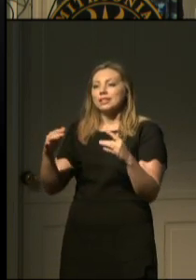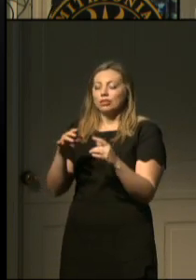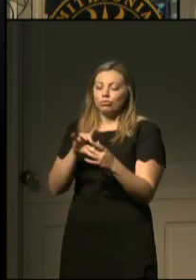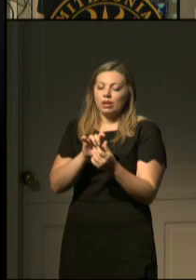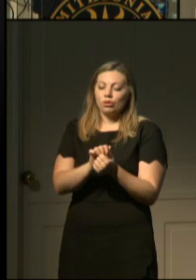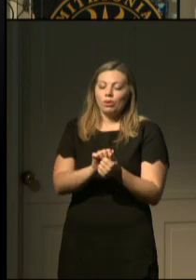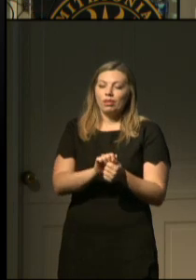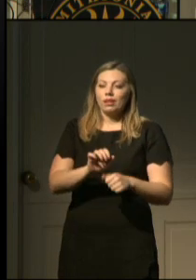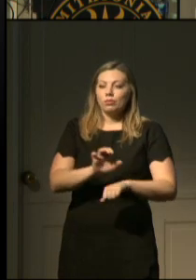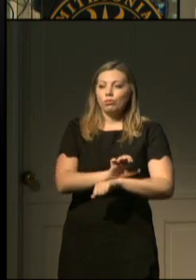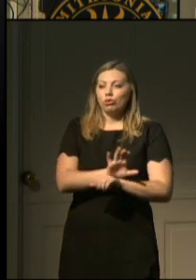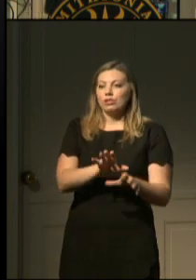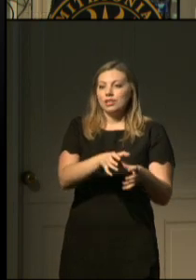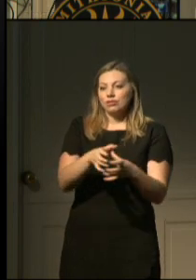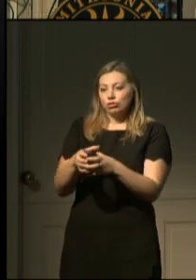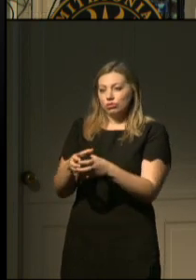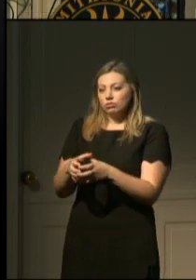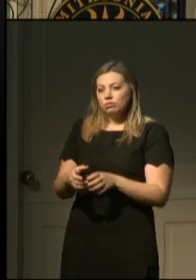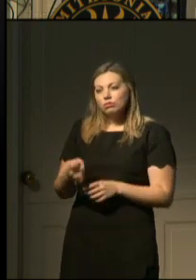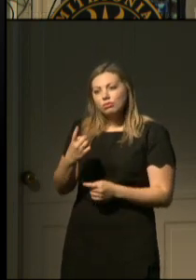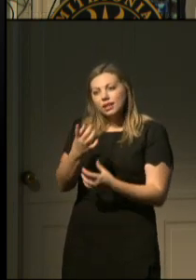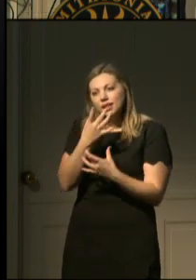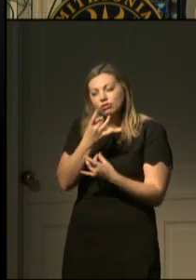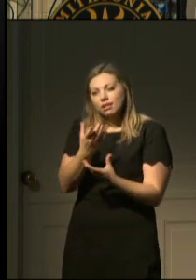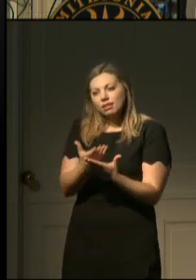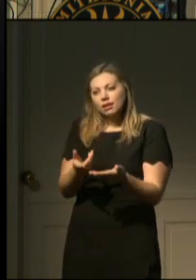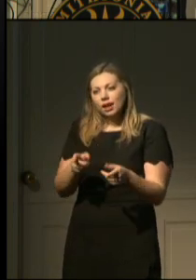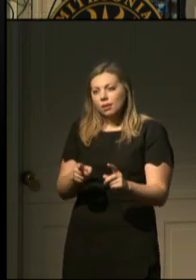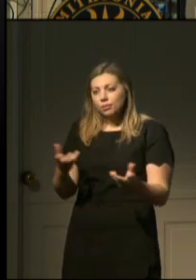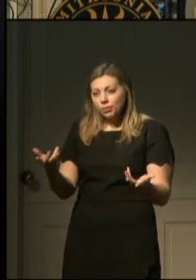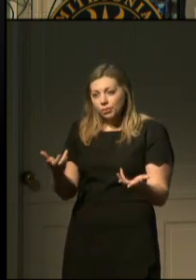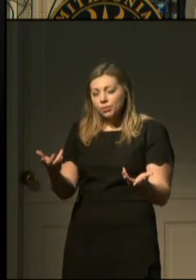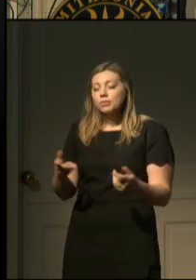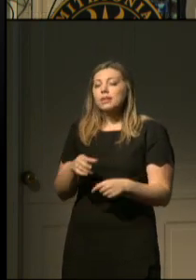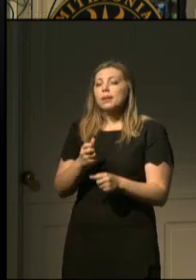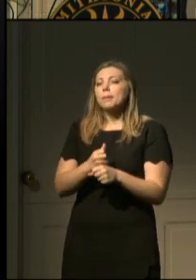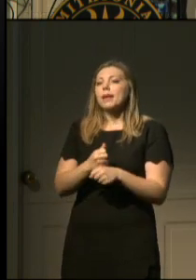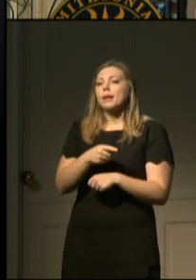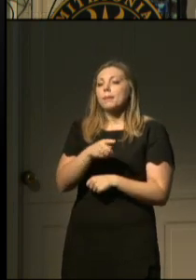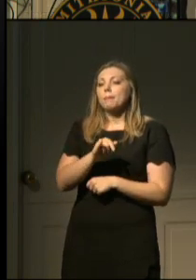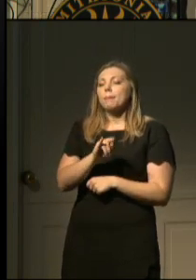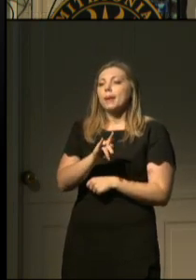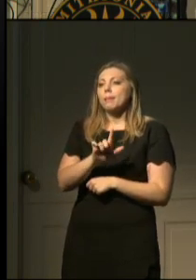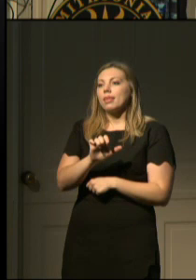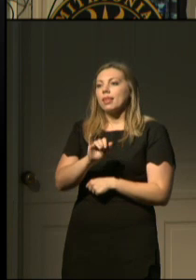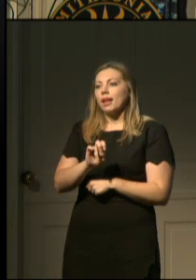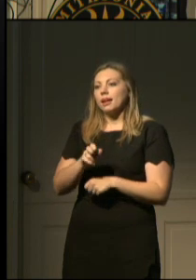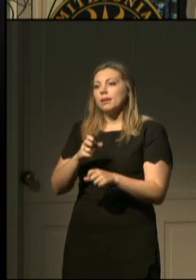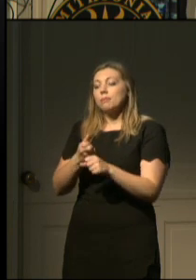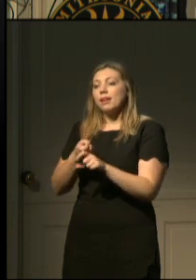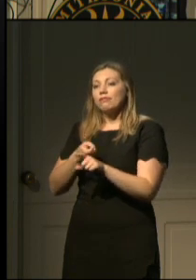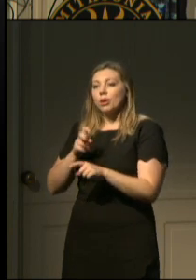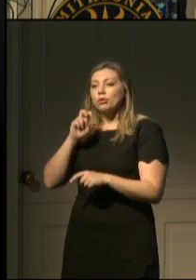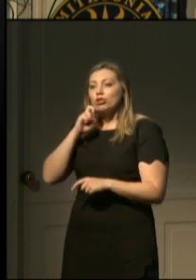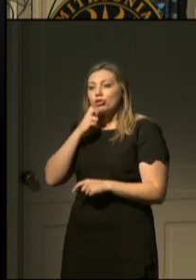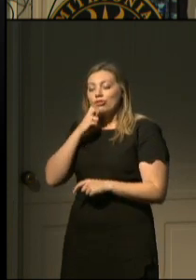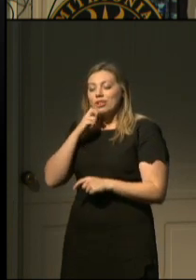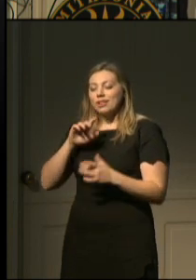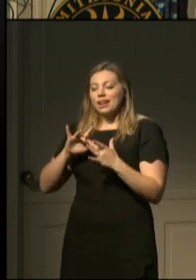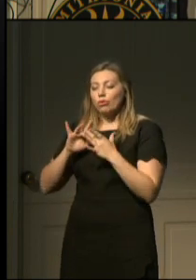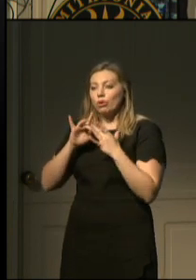one of their recent interesting things they've done is actually create a pipeline using a neural network developed for biomedical